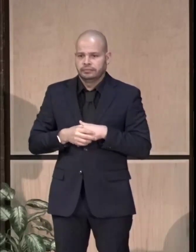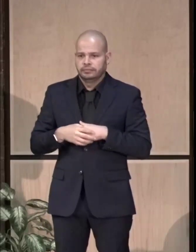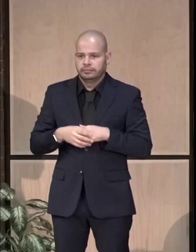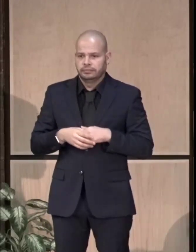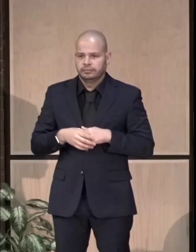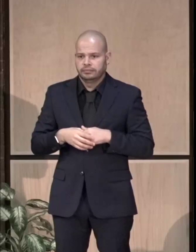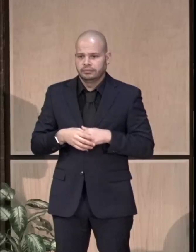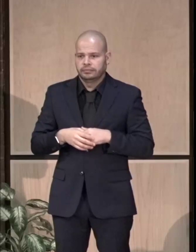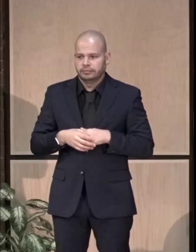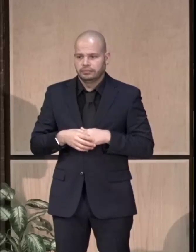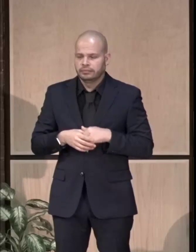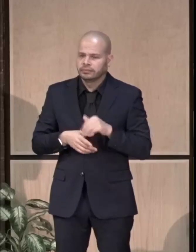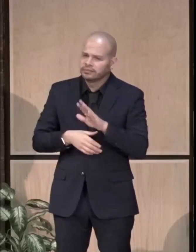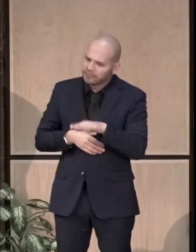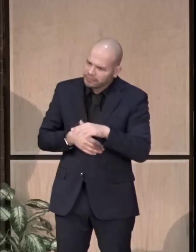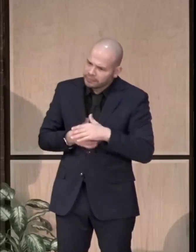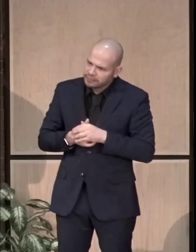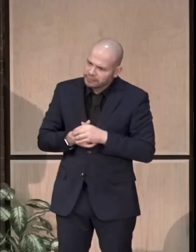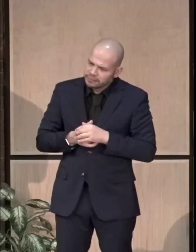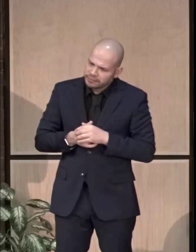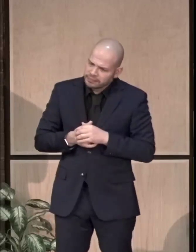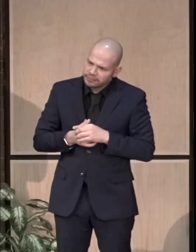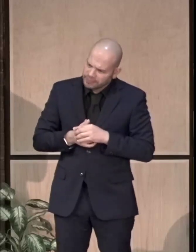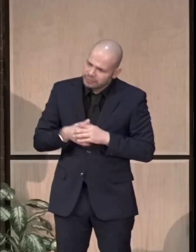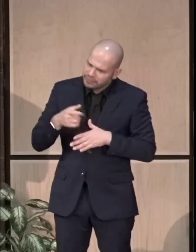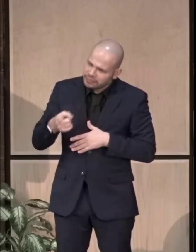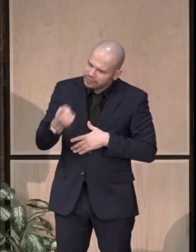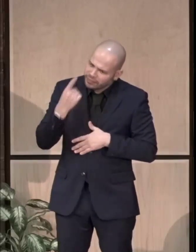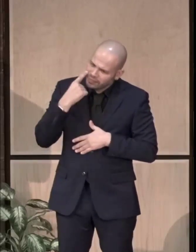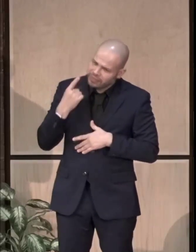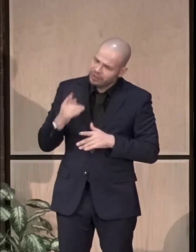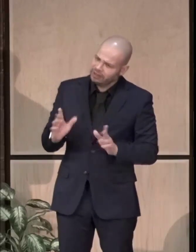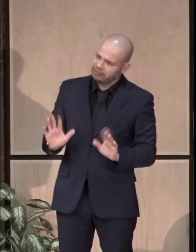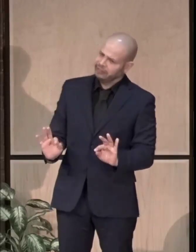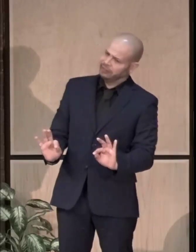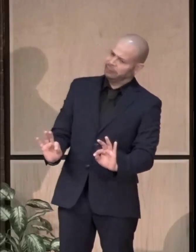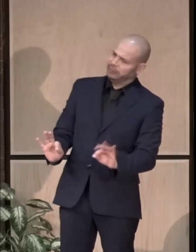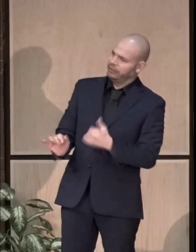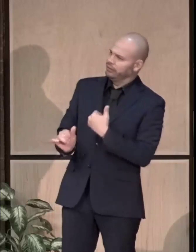So you don't think you were minimizing the threat when you were talking to the Saco PD?